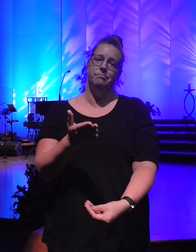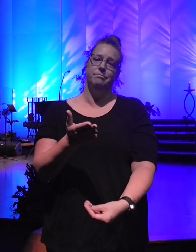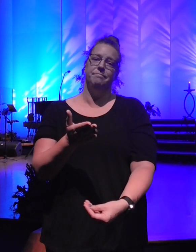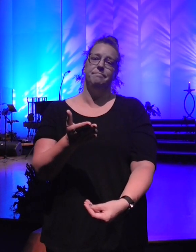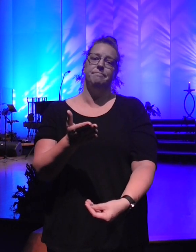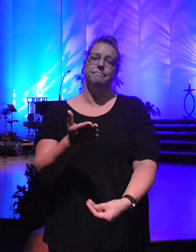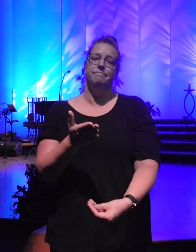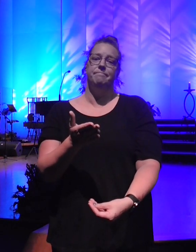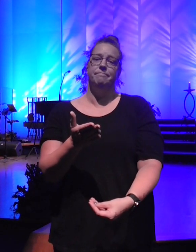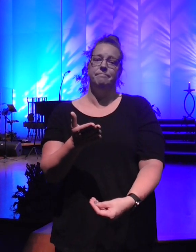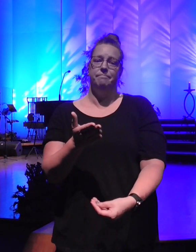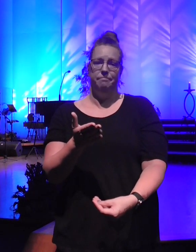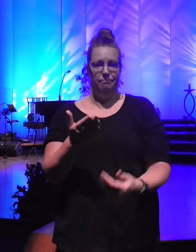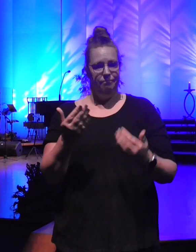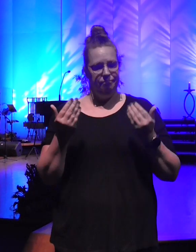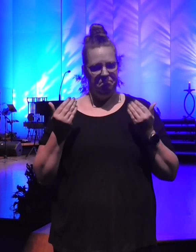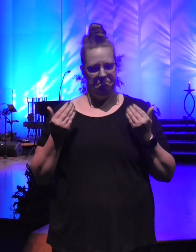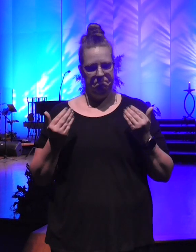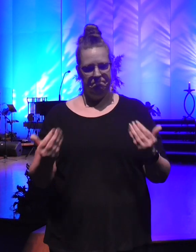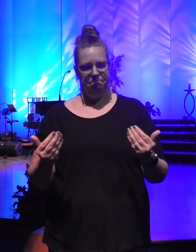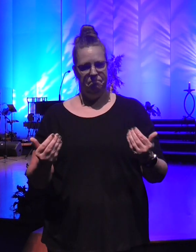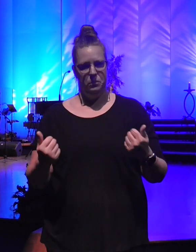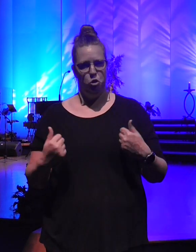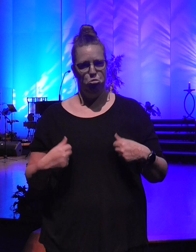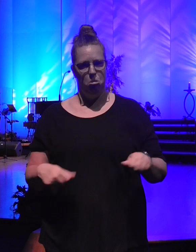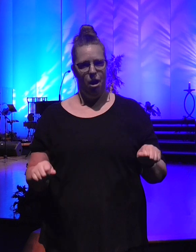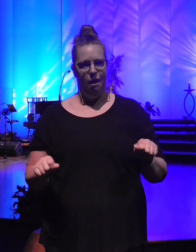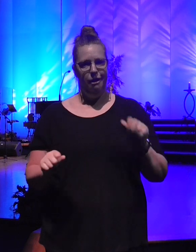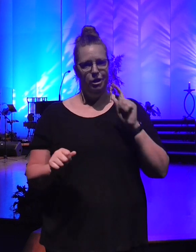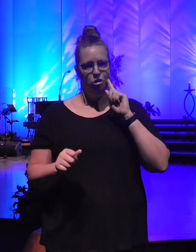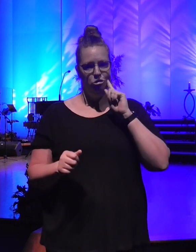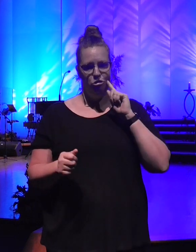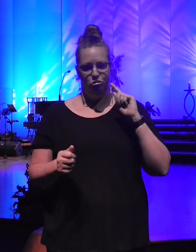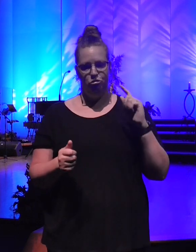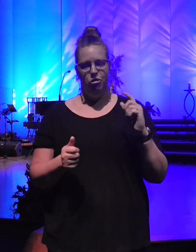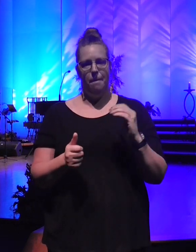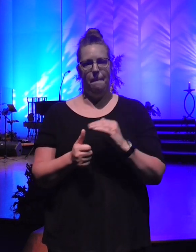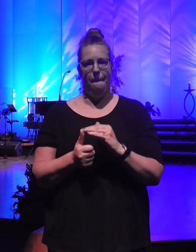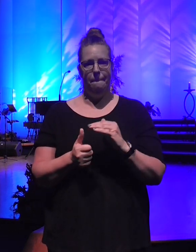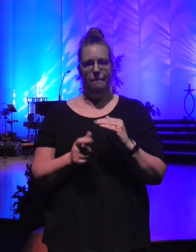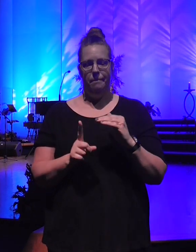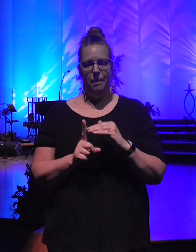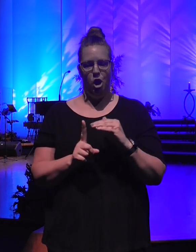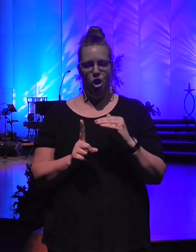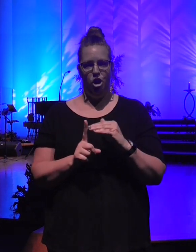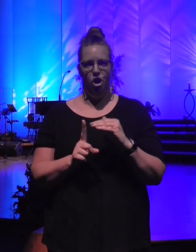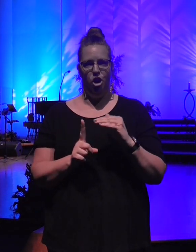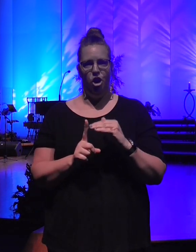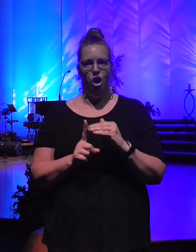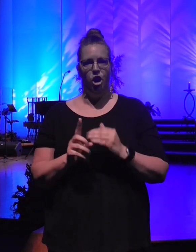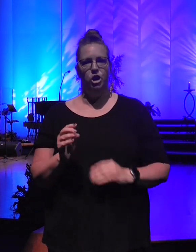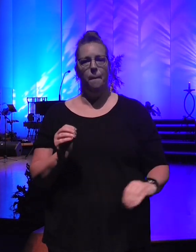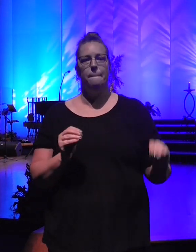hands, just try to remember that you're more